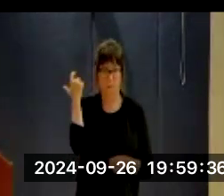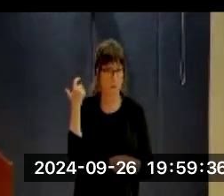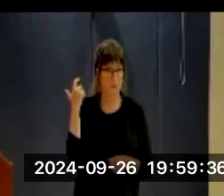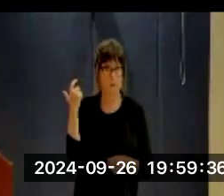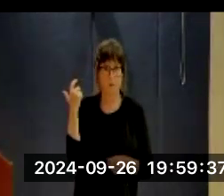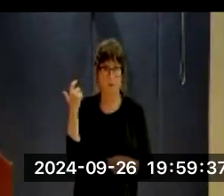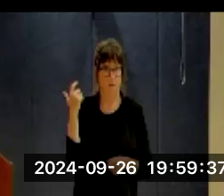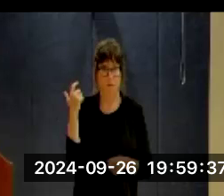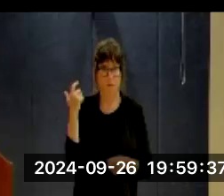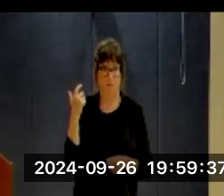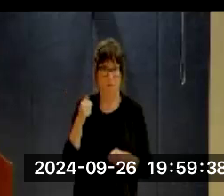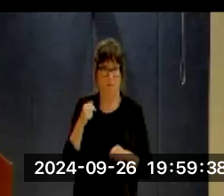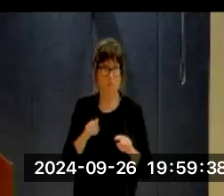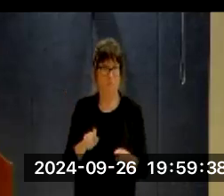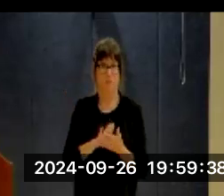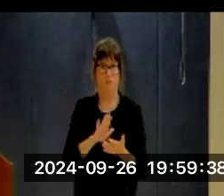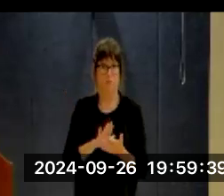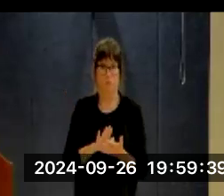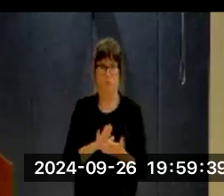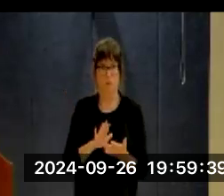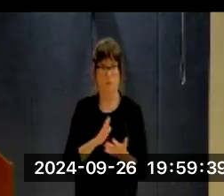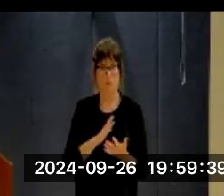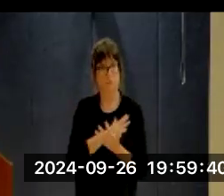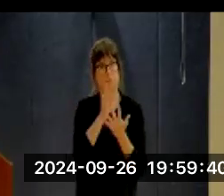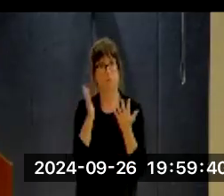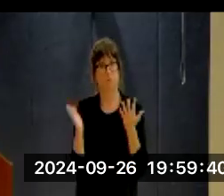their entire school career. Thank you.